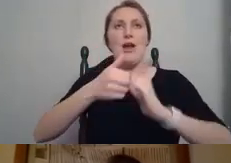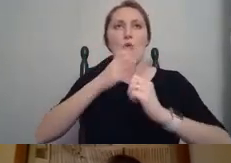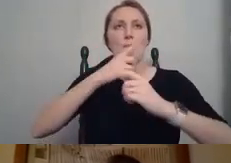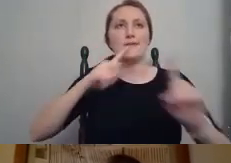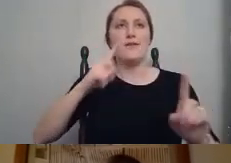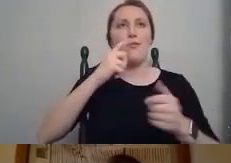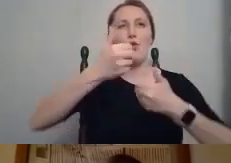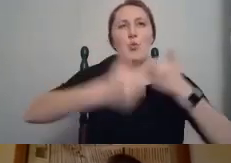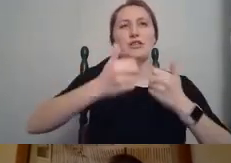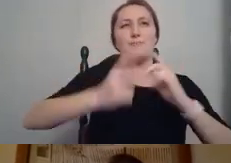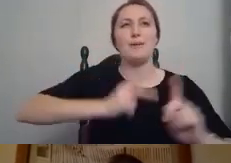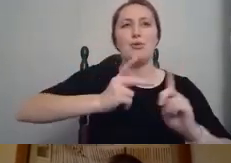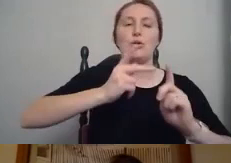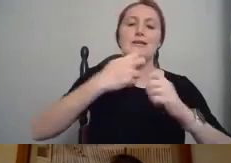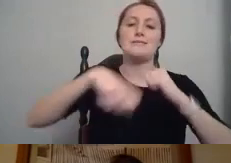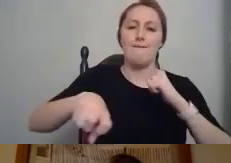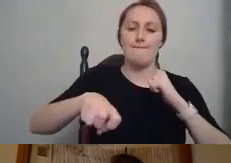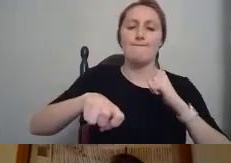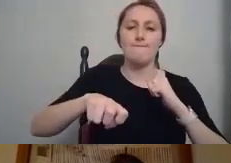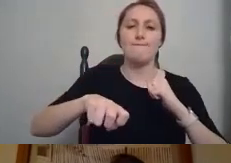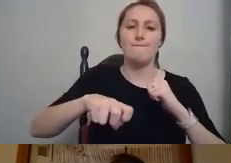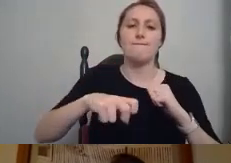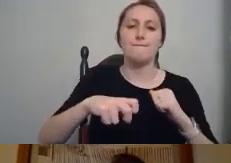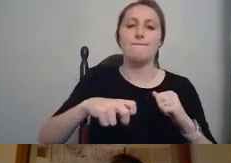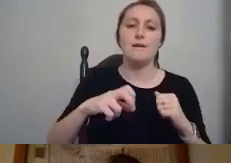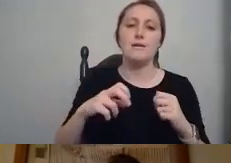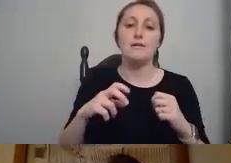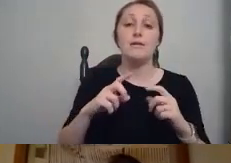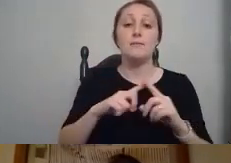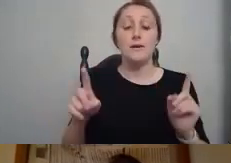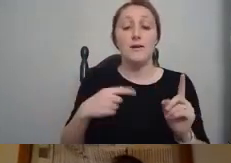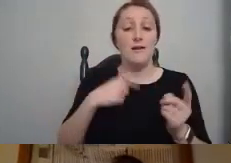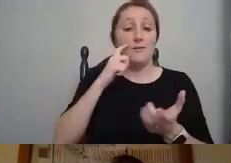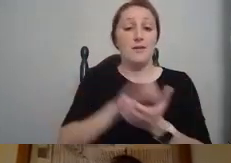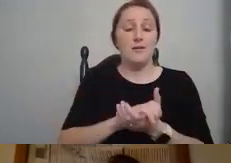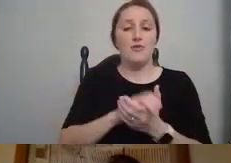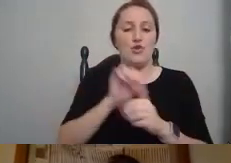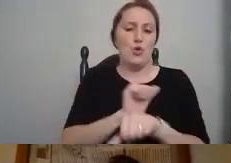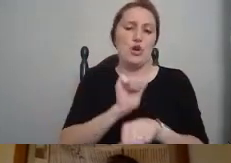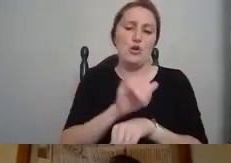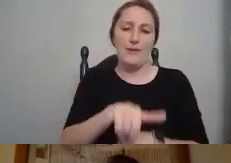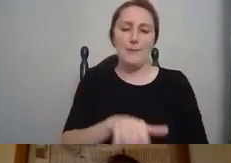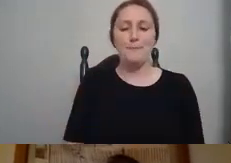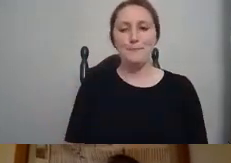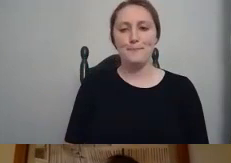a tricky thing to do, but I believe they're working on it.